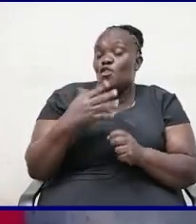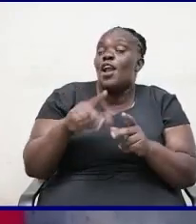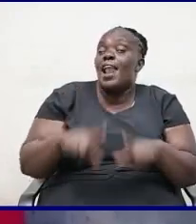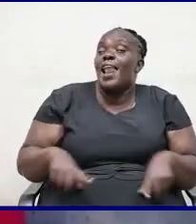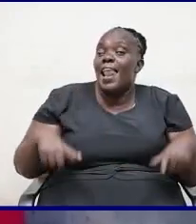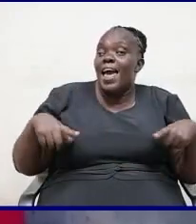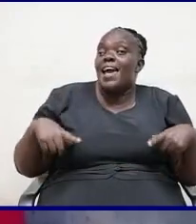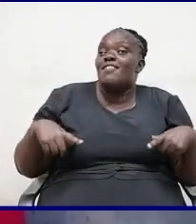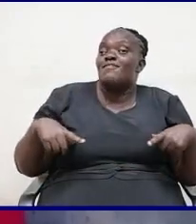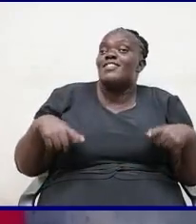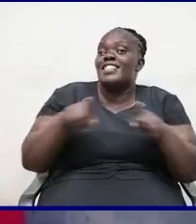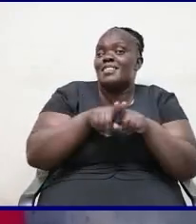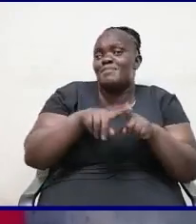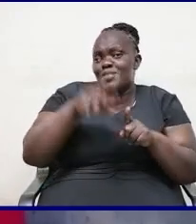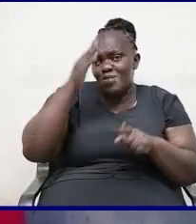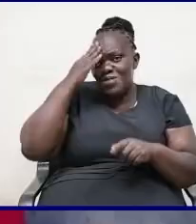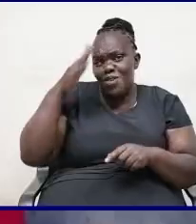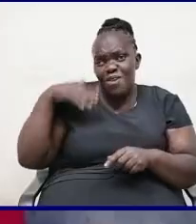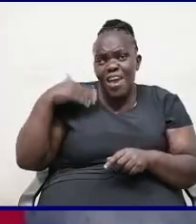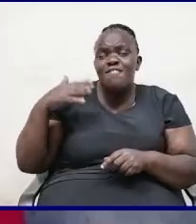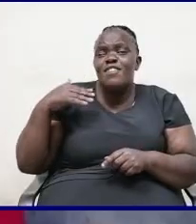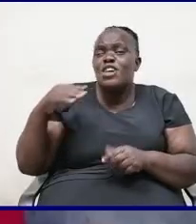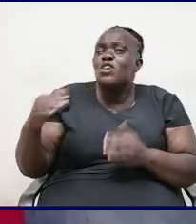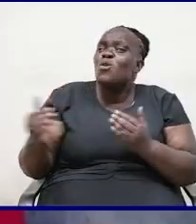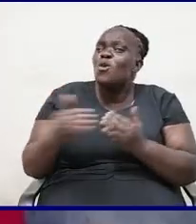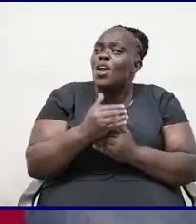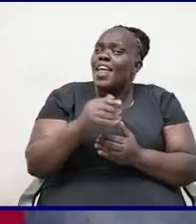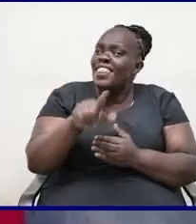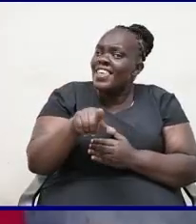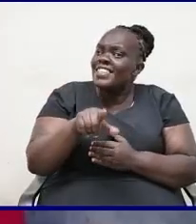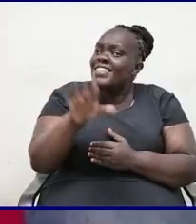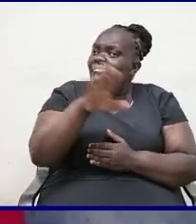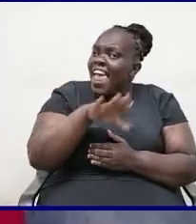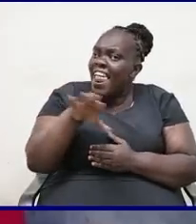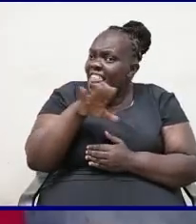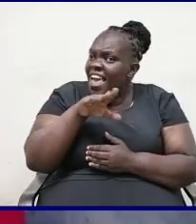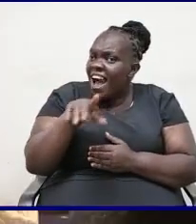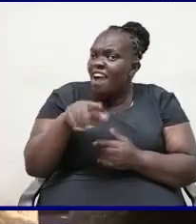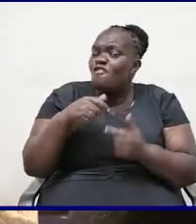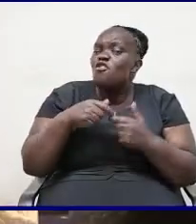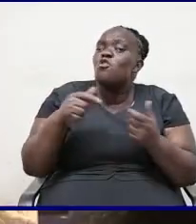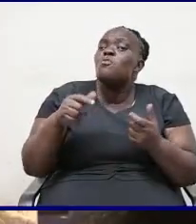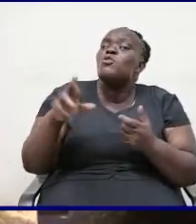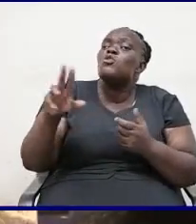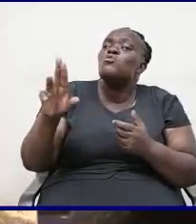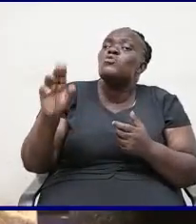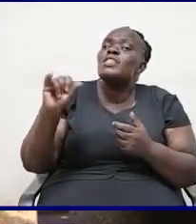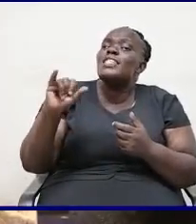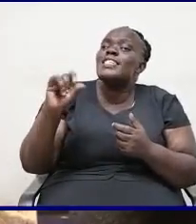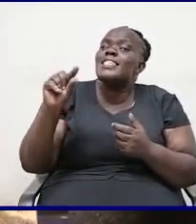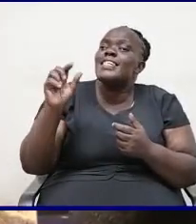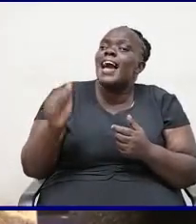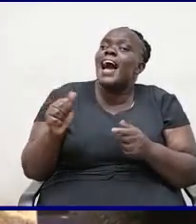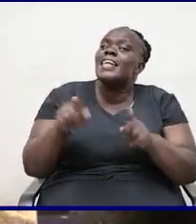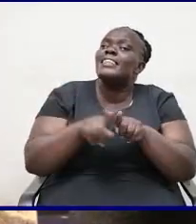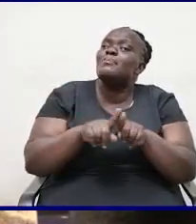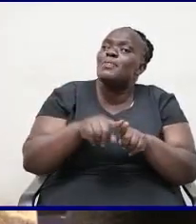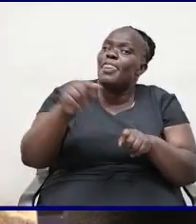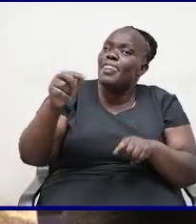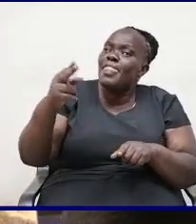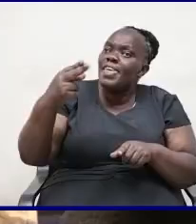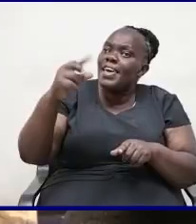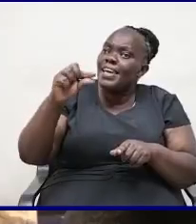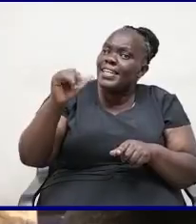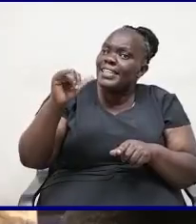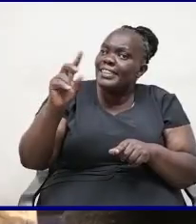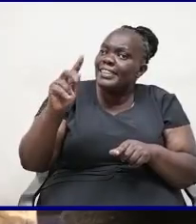about. Yes. Actually, I know every bit of that particular area, right from Rusinga Island, Ringiti Island,